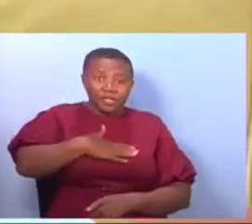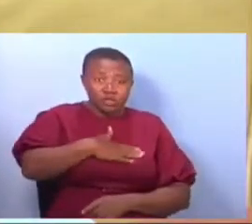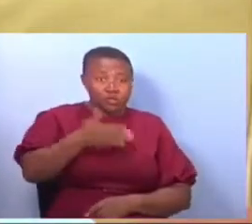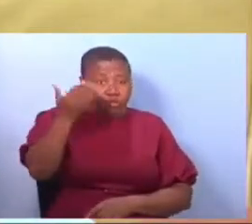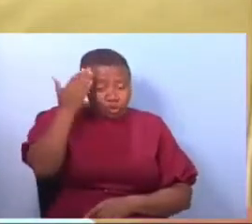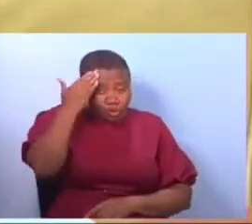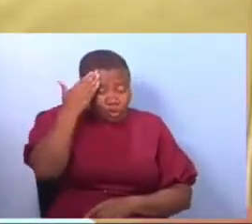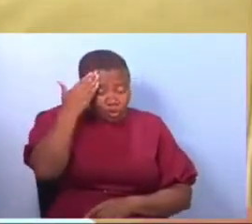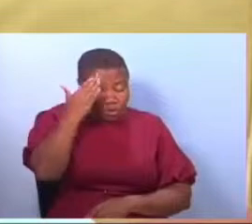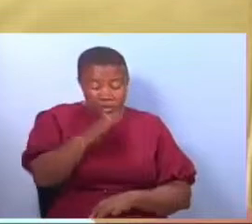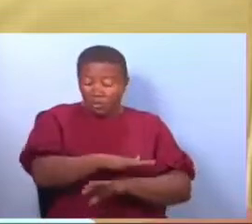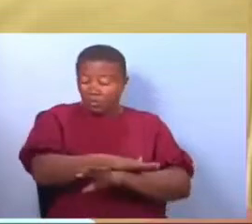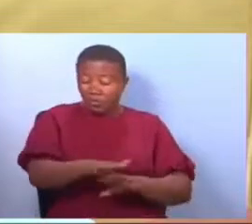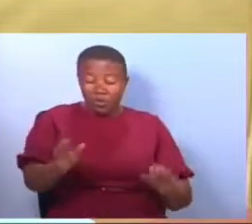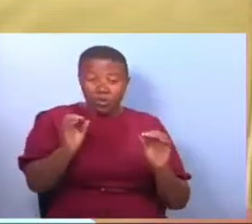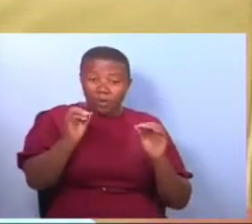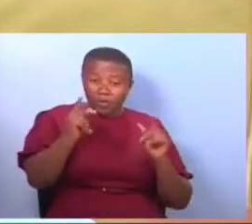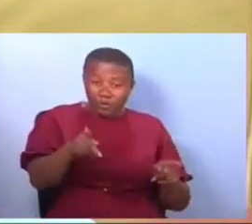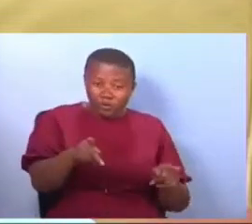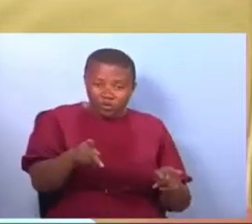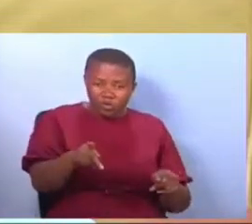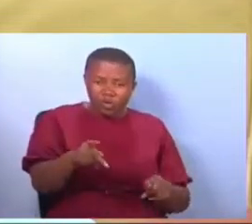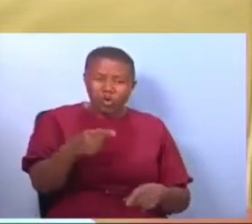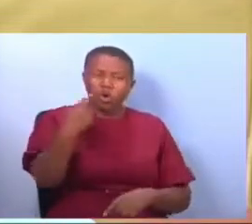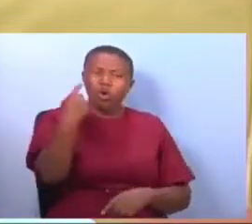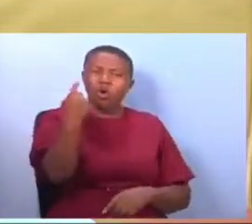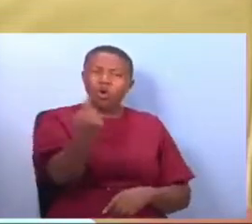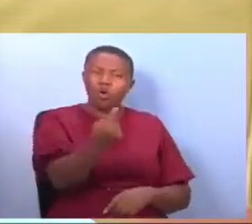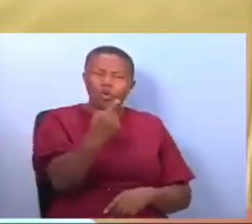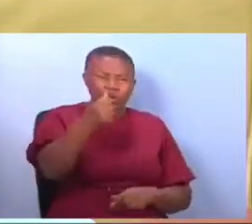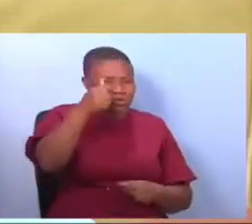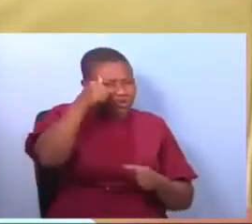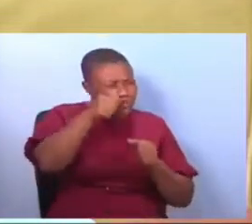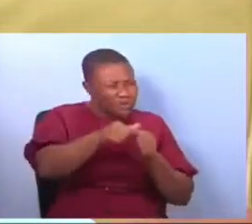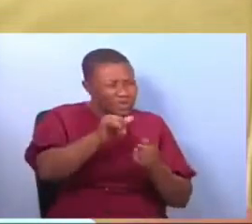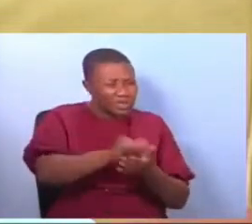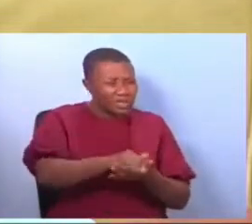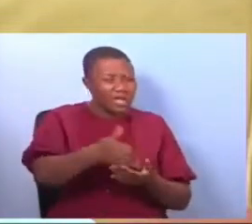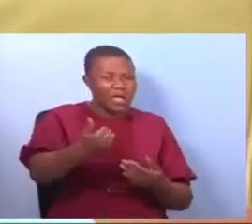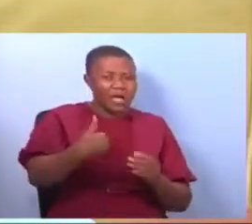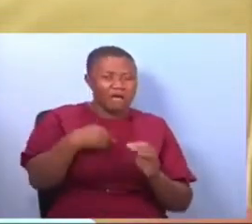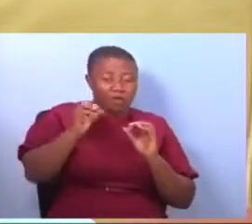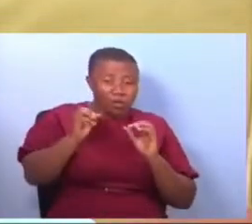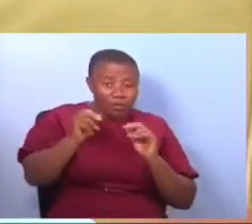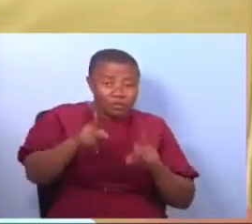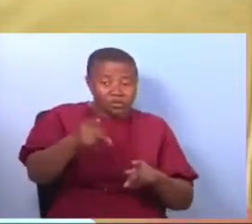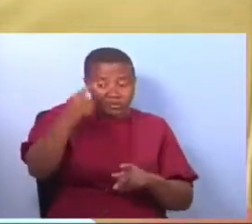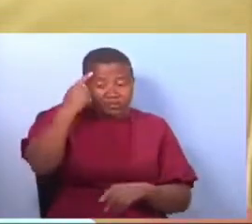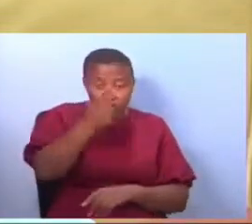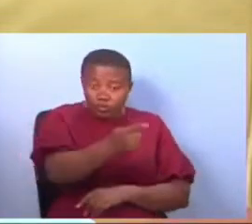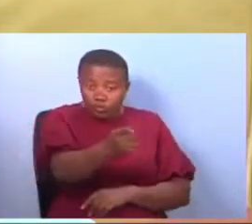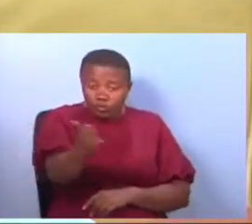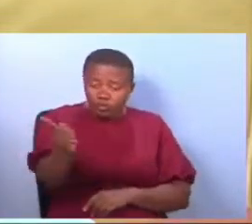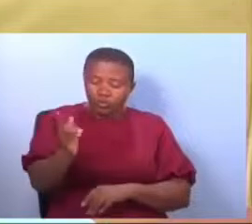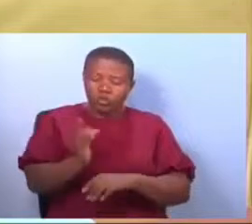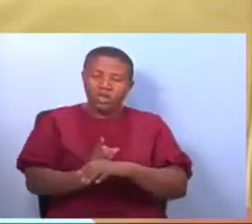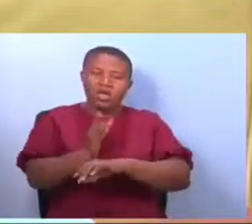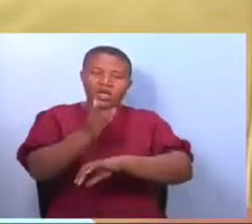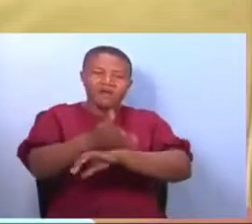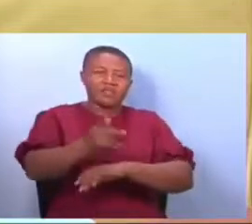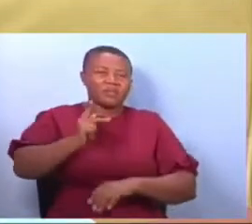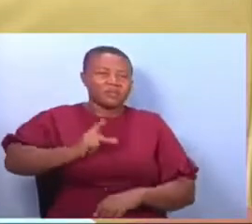that there is an opportunity for you after Parliament. So build your